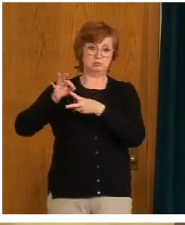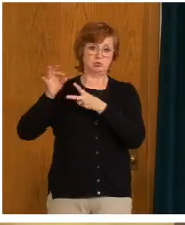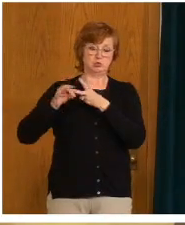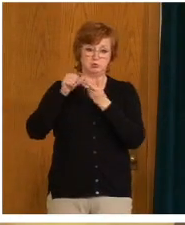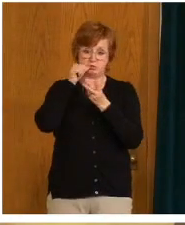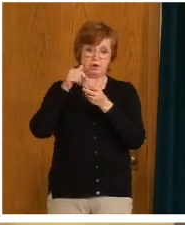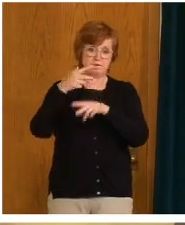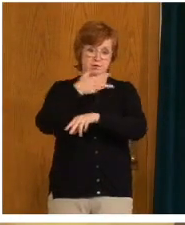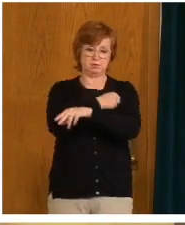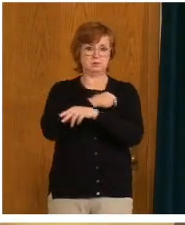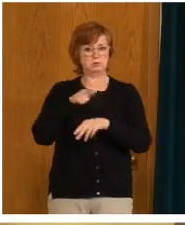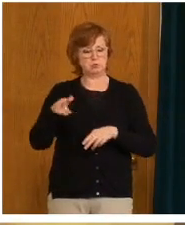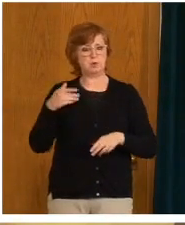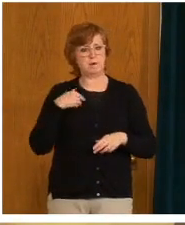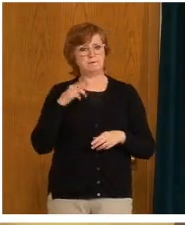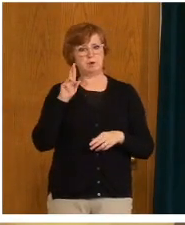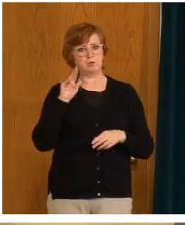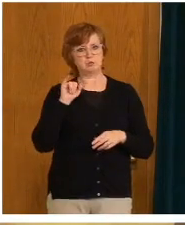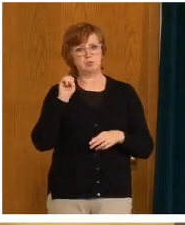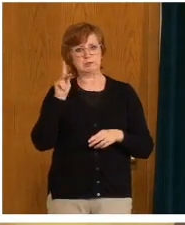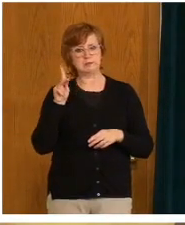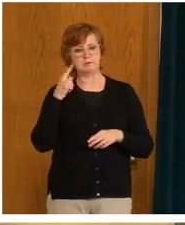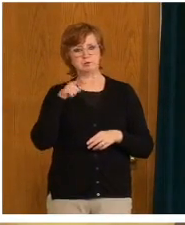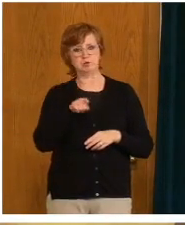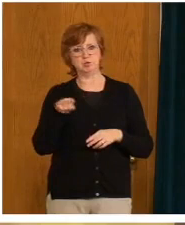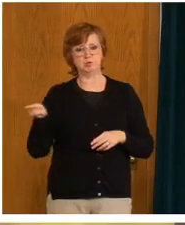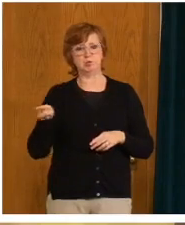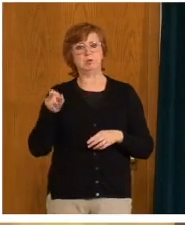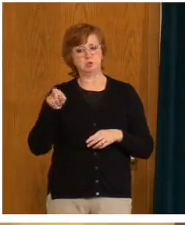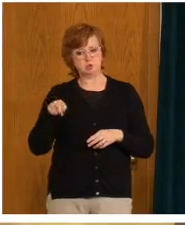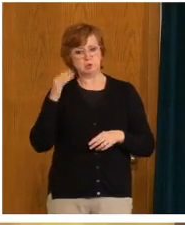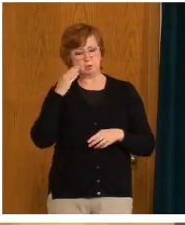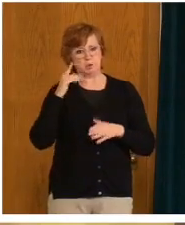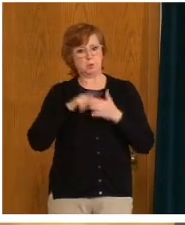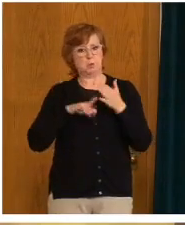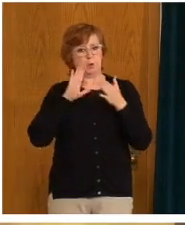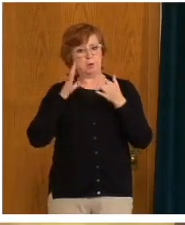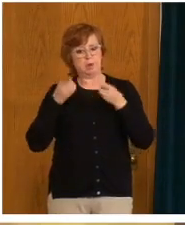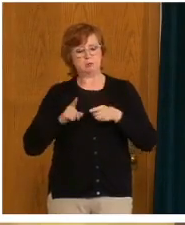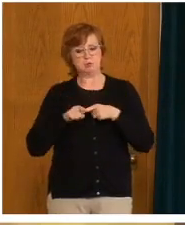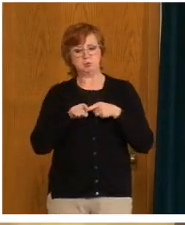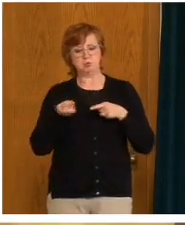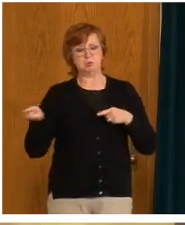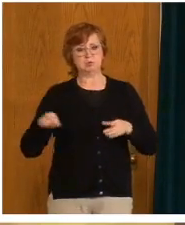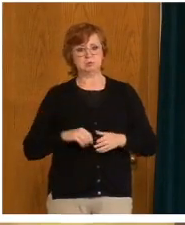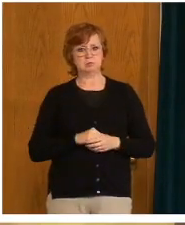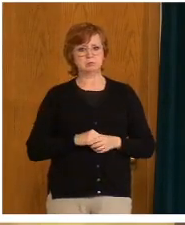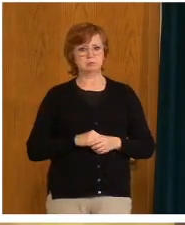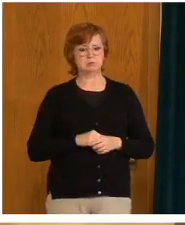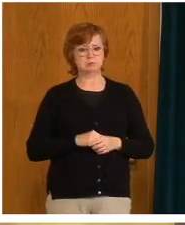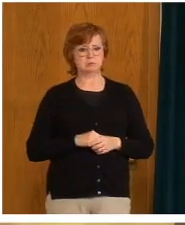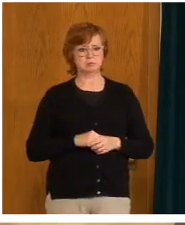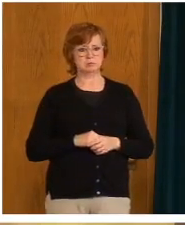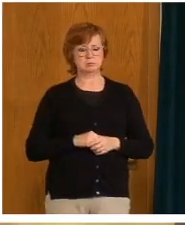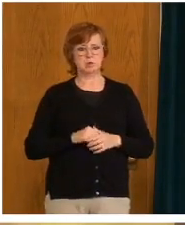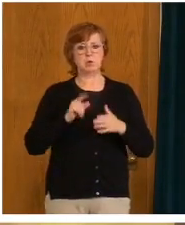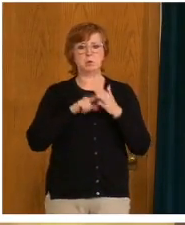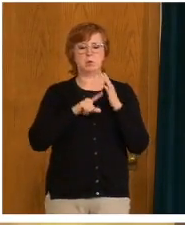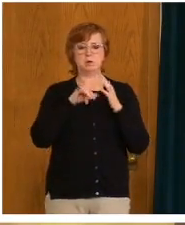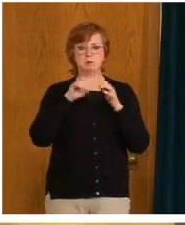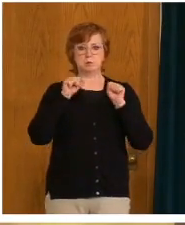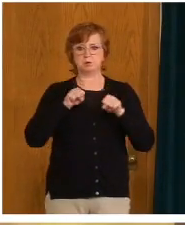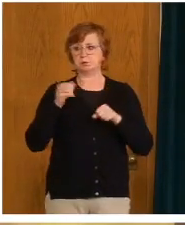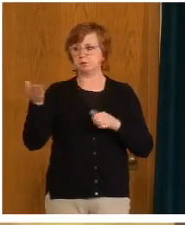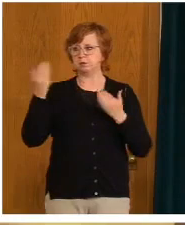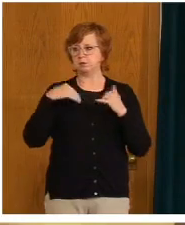risk, and you should be aware of what those consequences could and may be. We'll take our